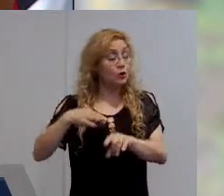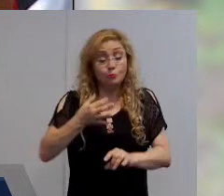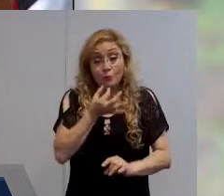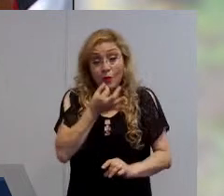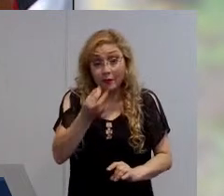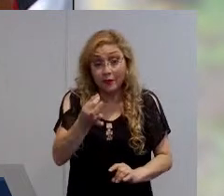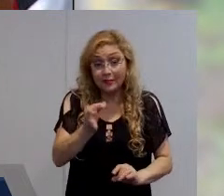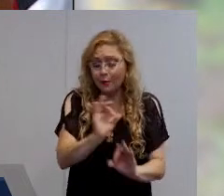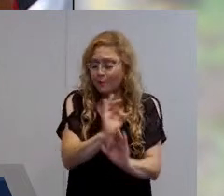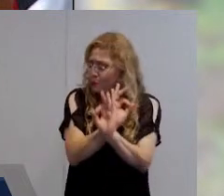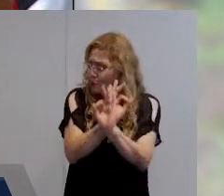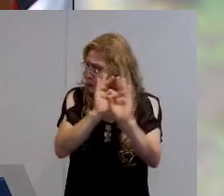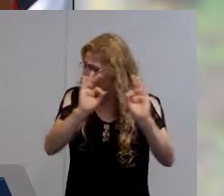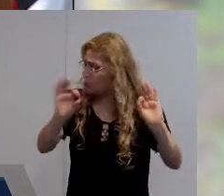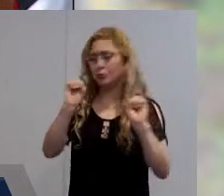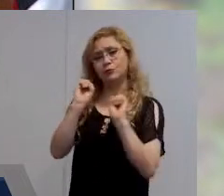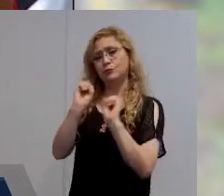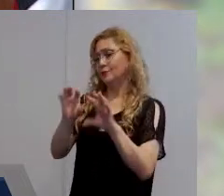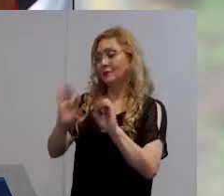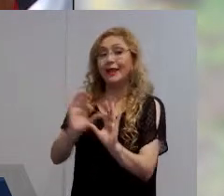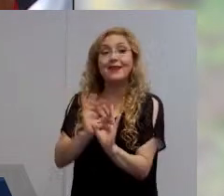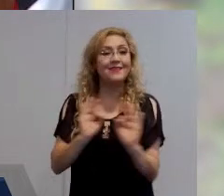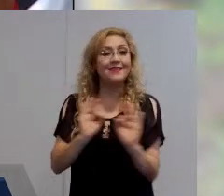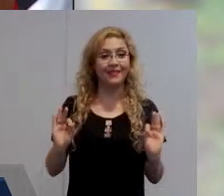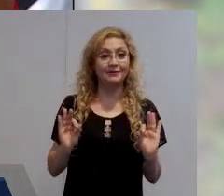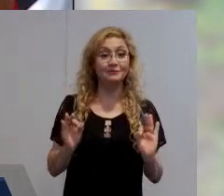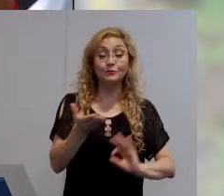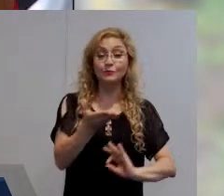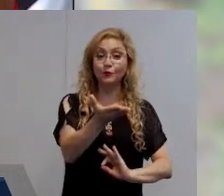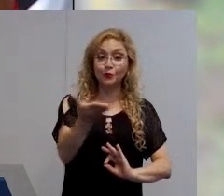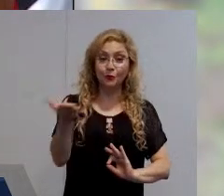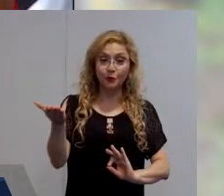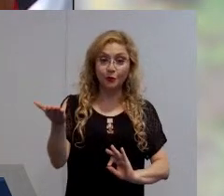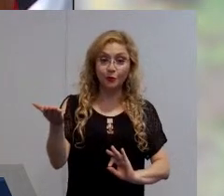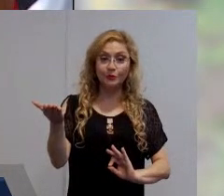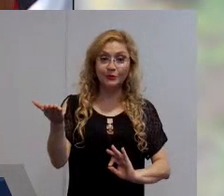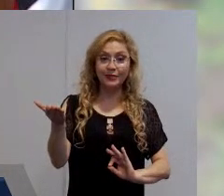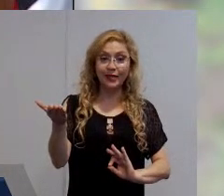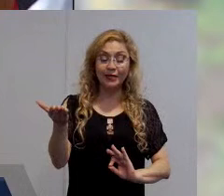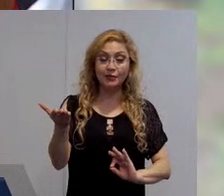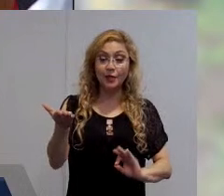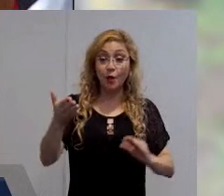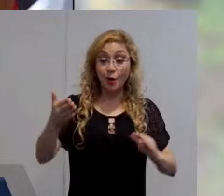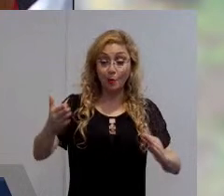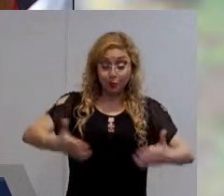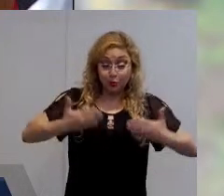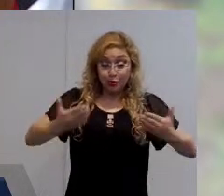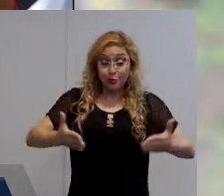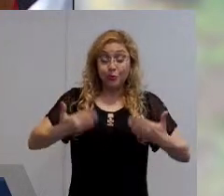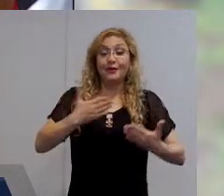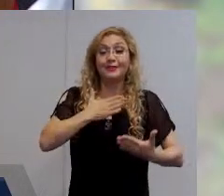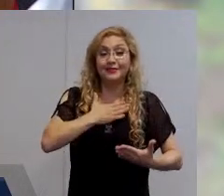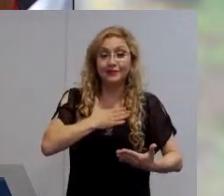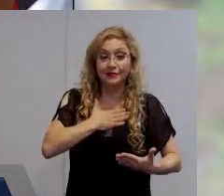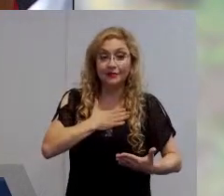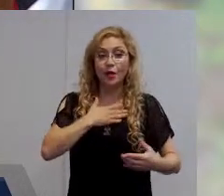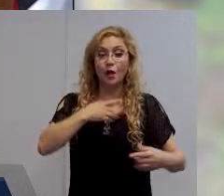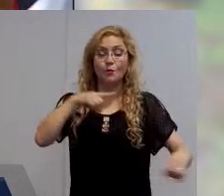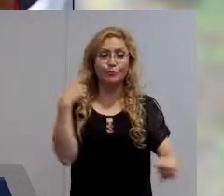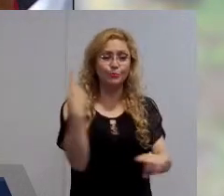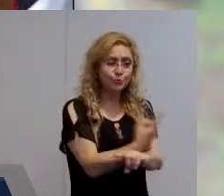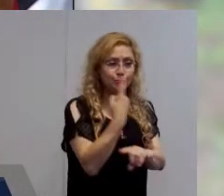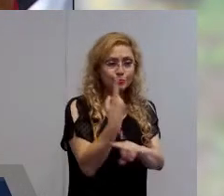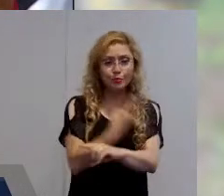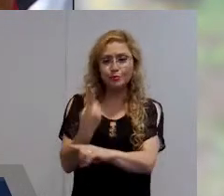sister countries, and I will not give a lesson about anything, because you have enriched us. You